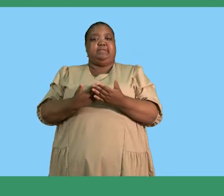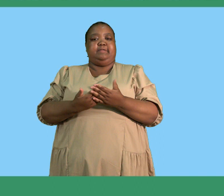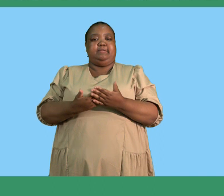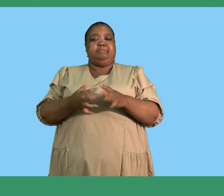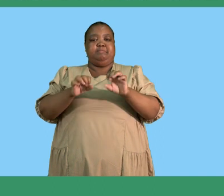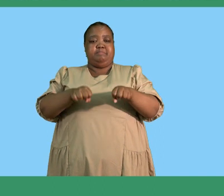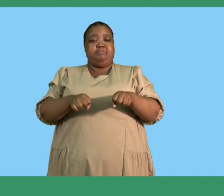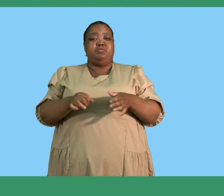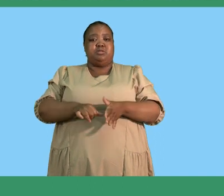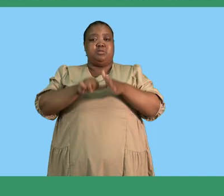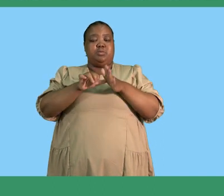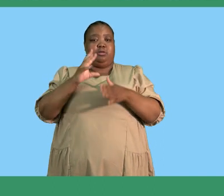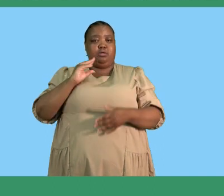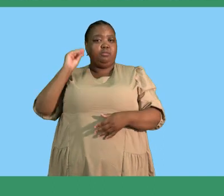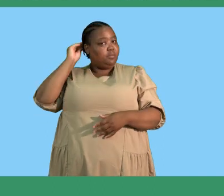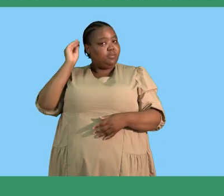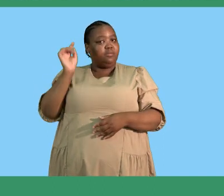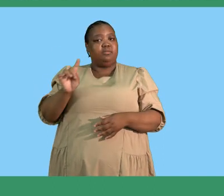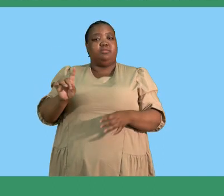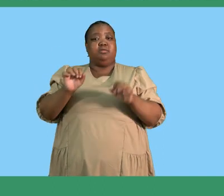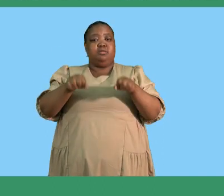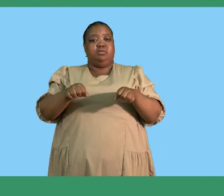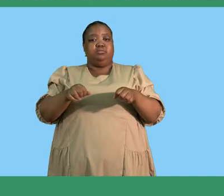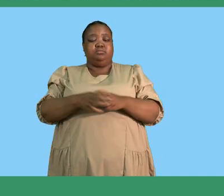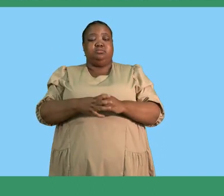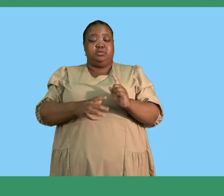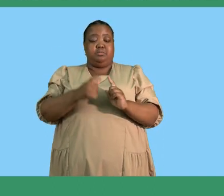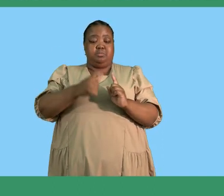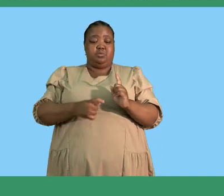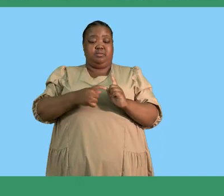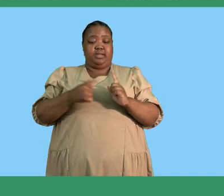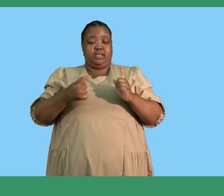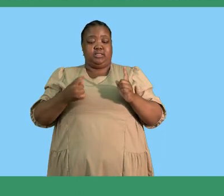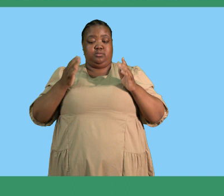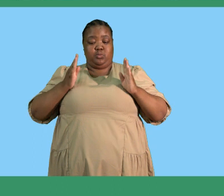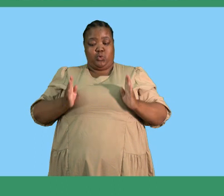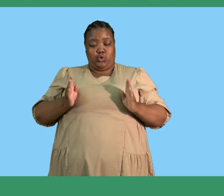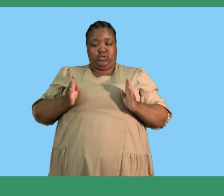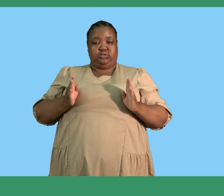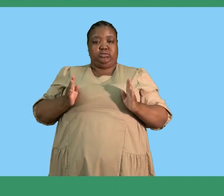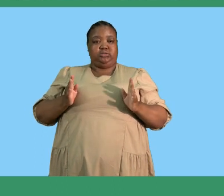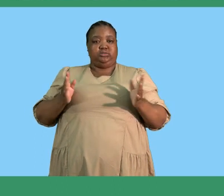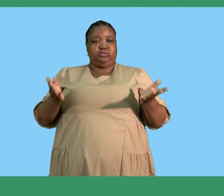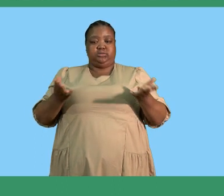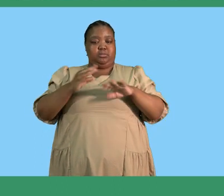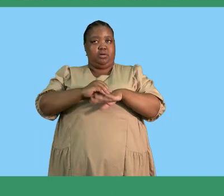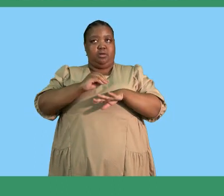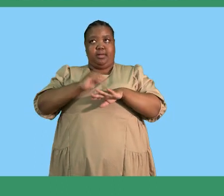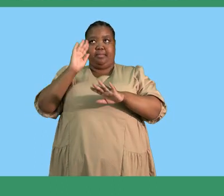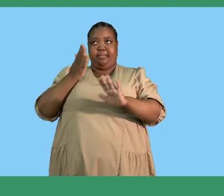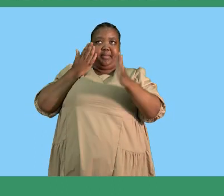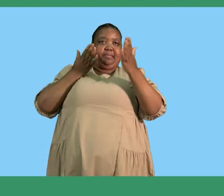Now, it is very important to note that it is the response of a person's body to anything